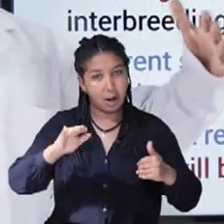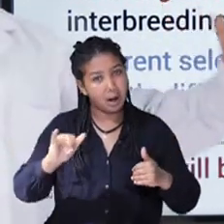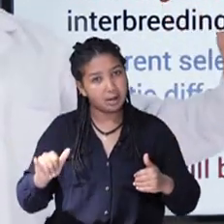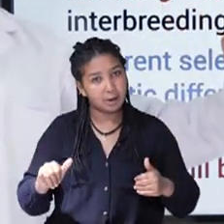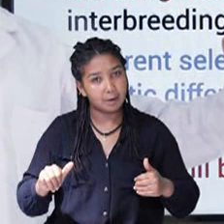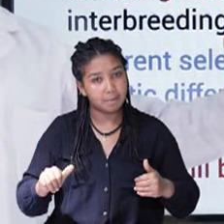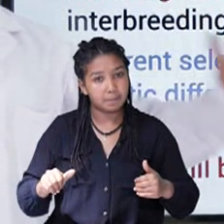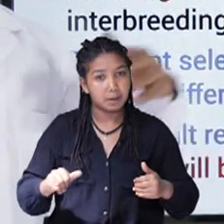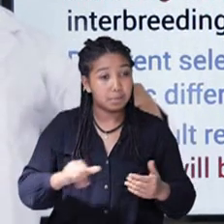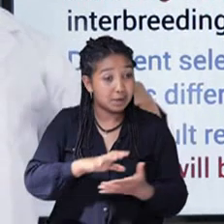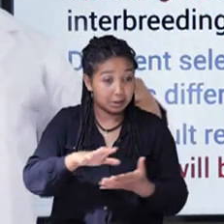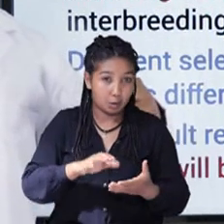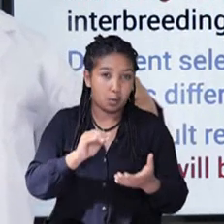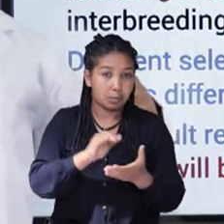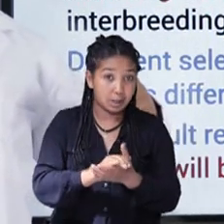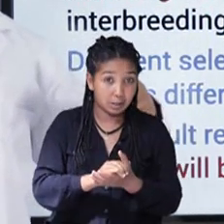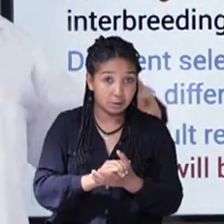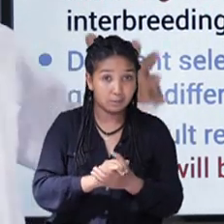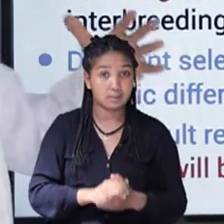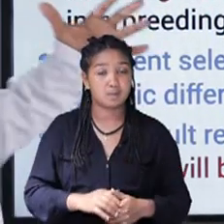by breeding,